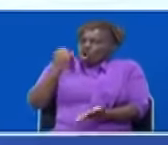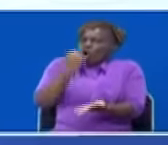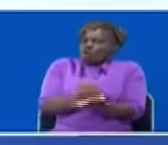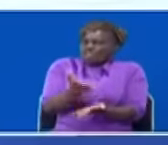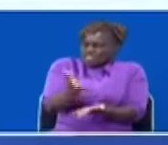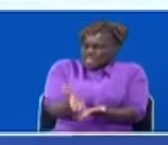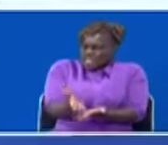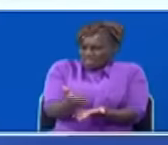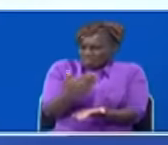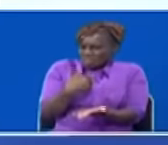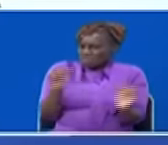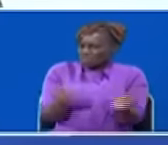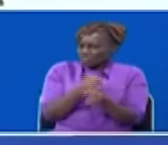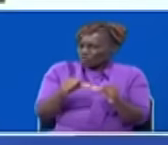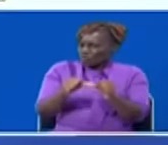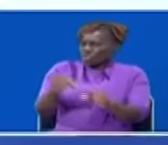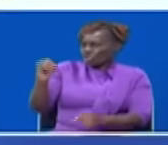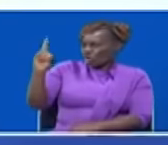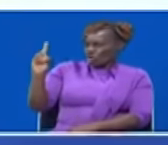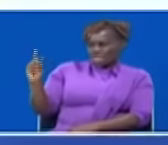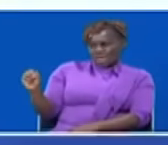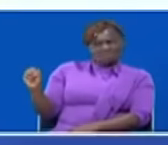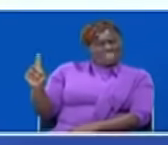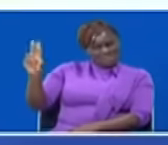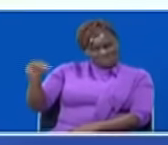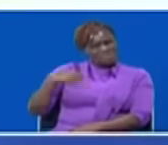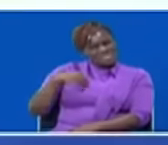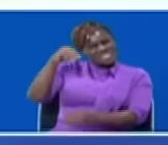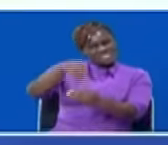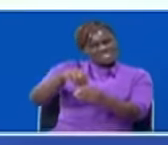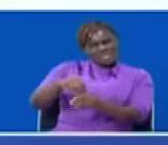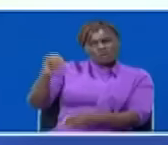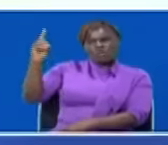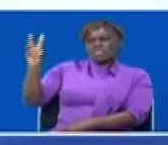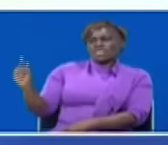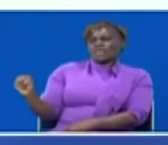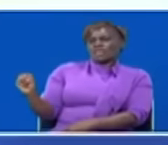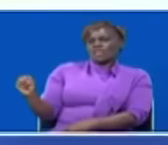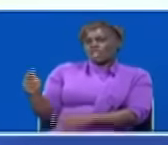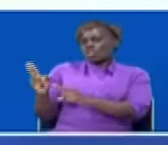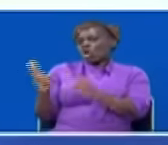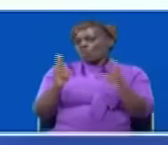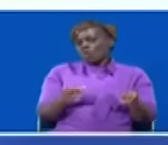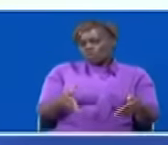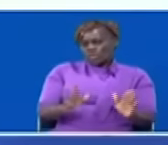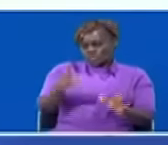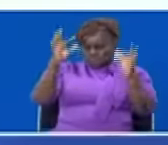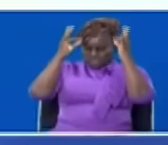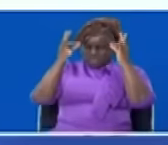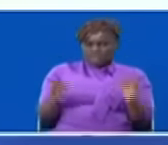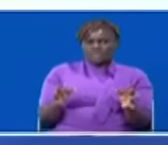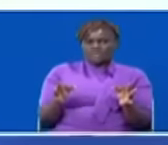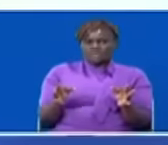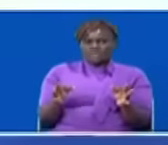this party, I cannot continue to serve the party in the capacity of an ordinary member. Would you continue to serve the party in an ordinary capacity if